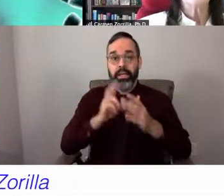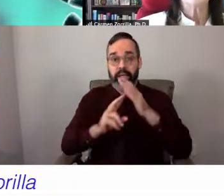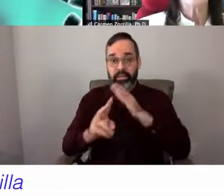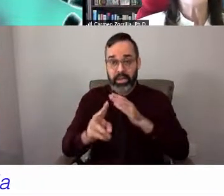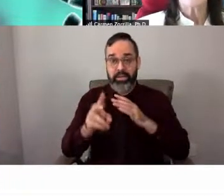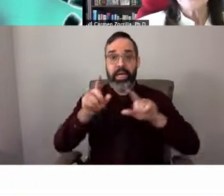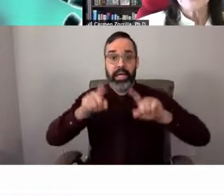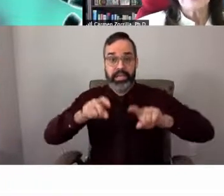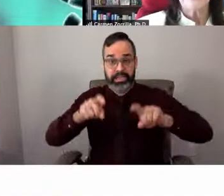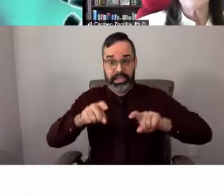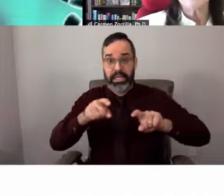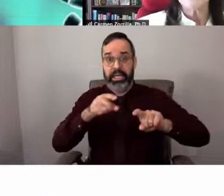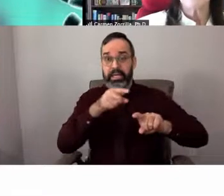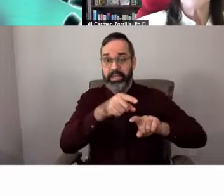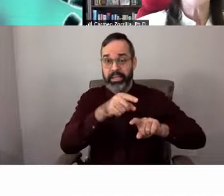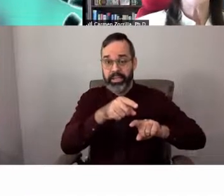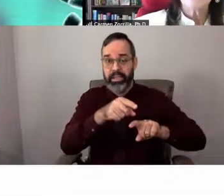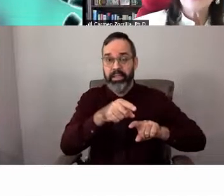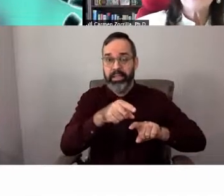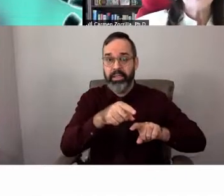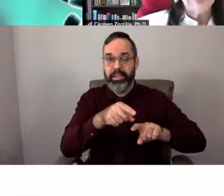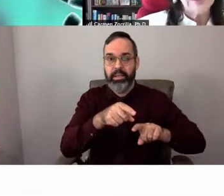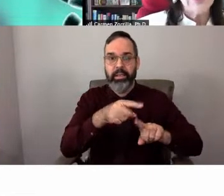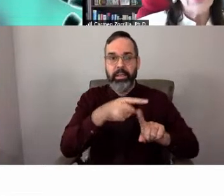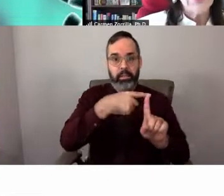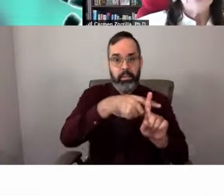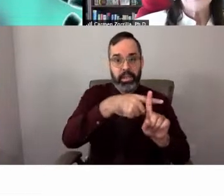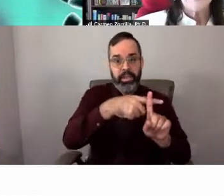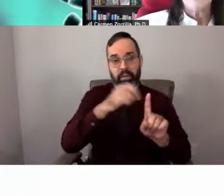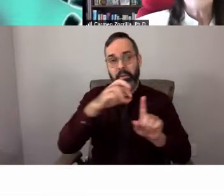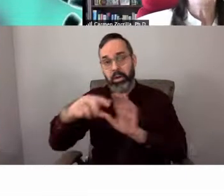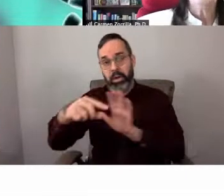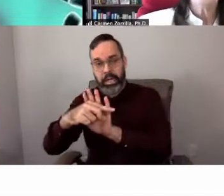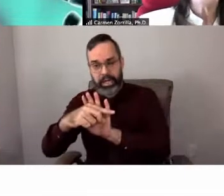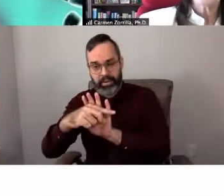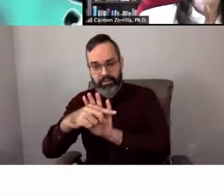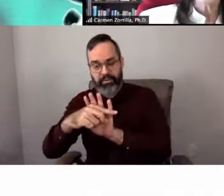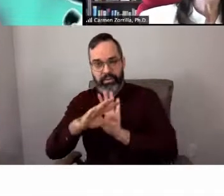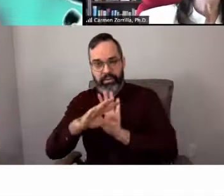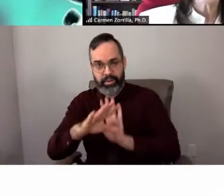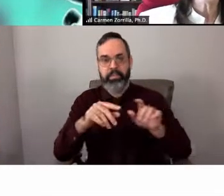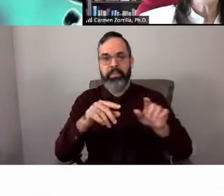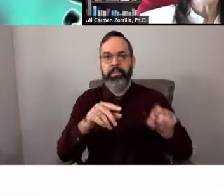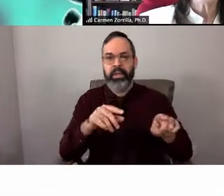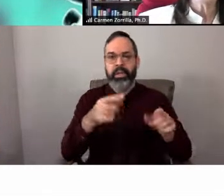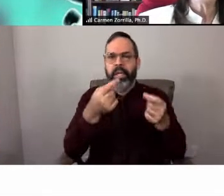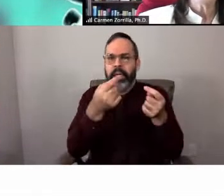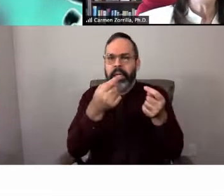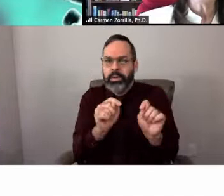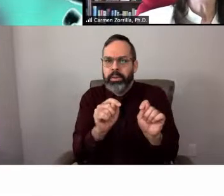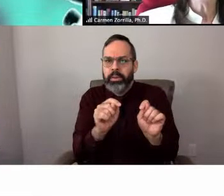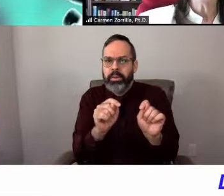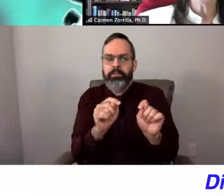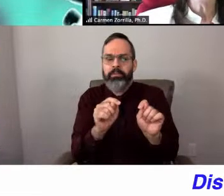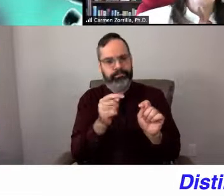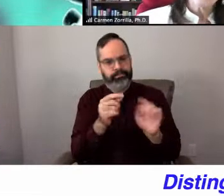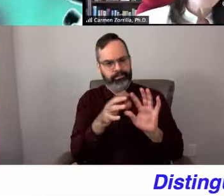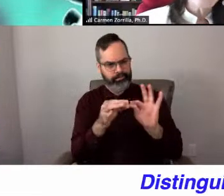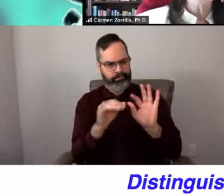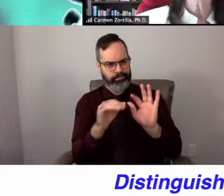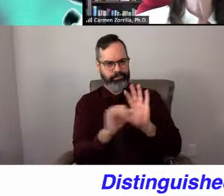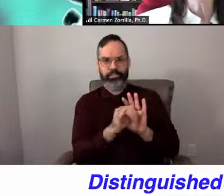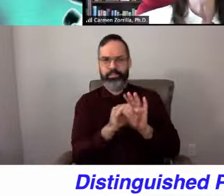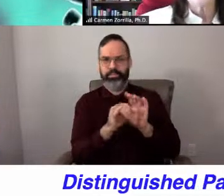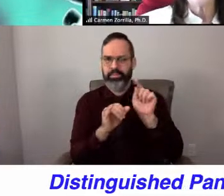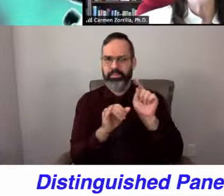that's qualitative. That means that it's positive or negative, and to try to tell whether the virus